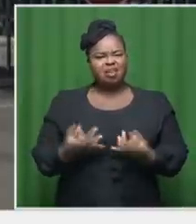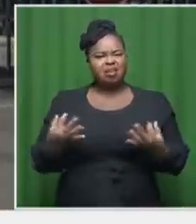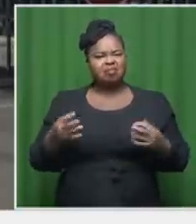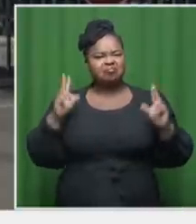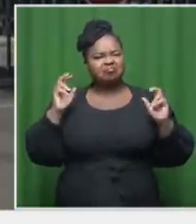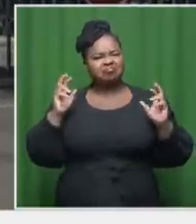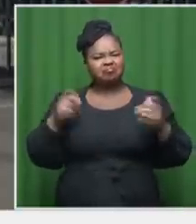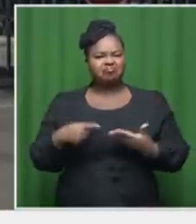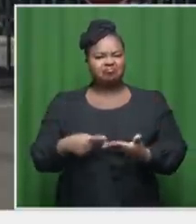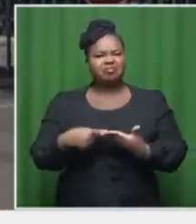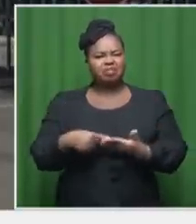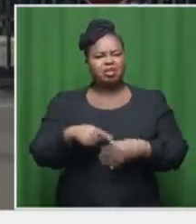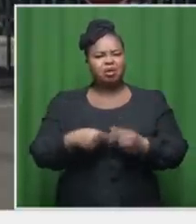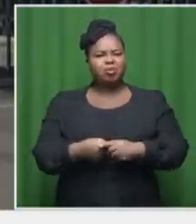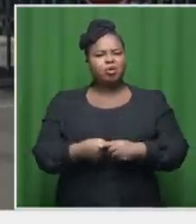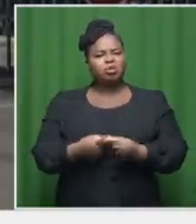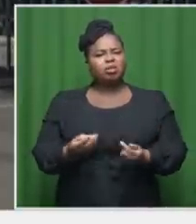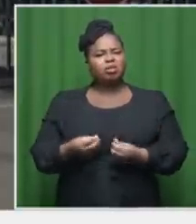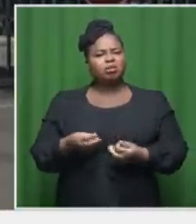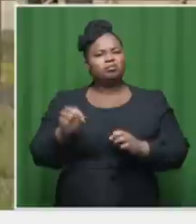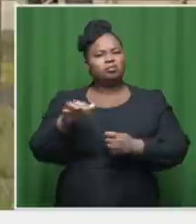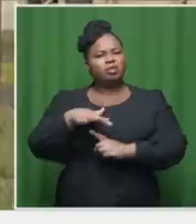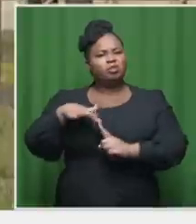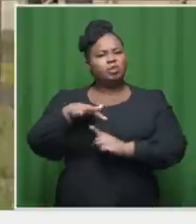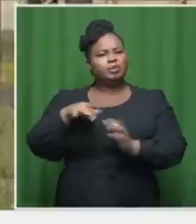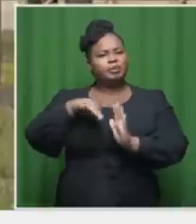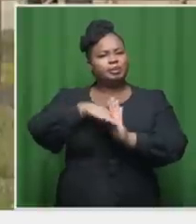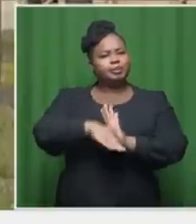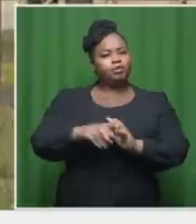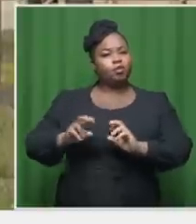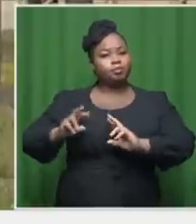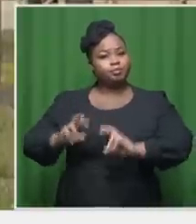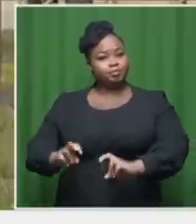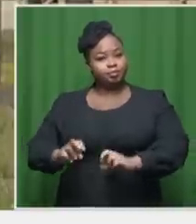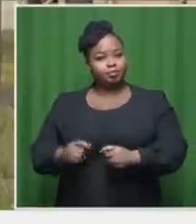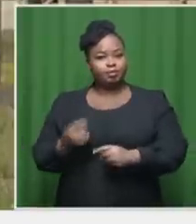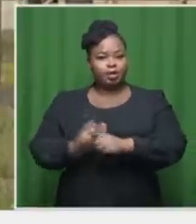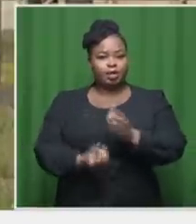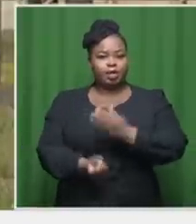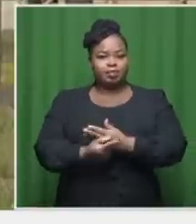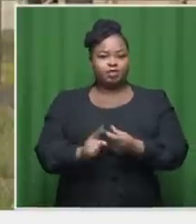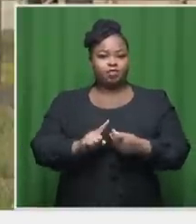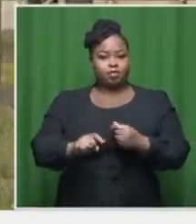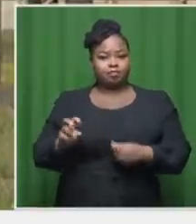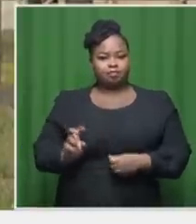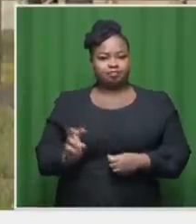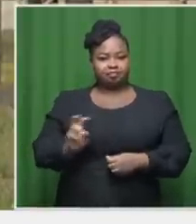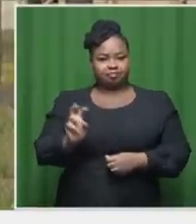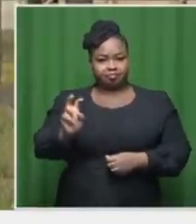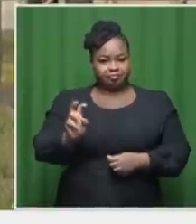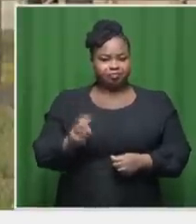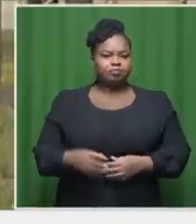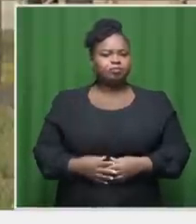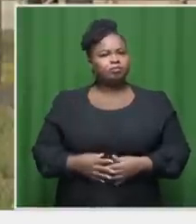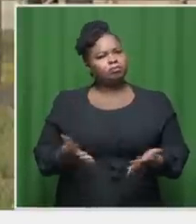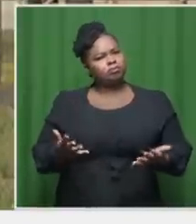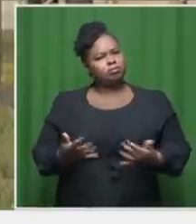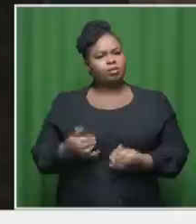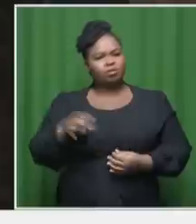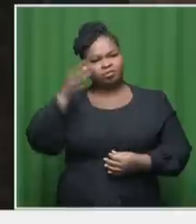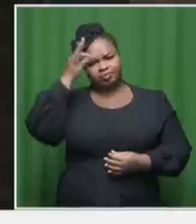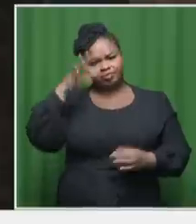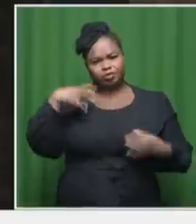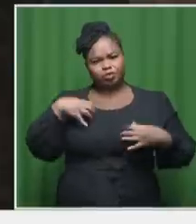including the entity's liquidity status, as well as investigations that have been conducted by the Special Investigating Unit. The state-owned